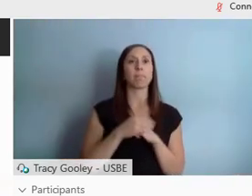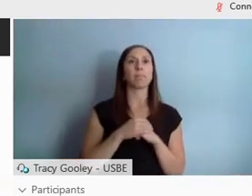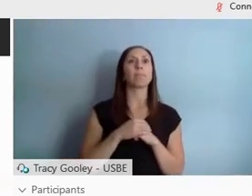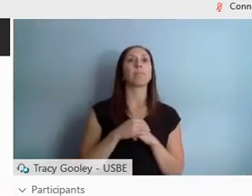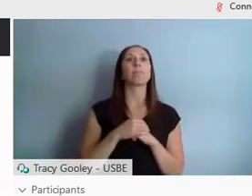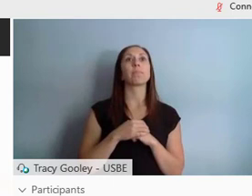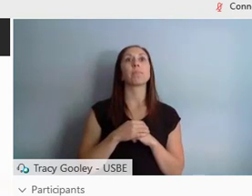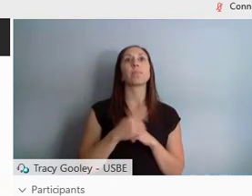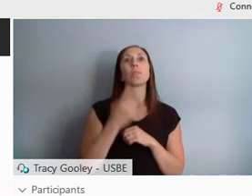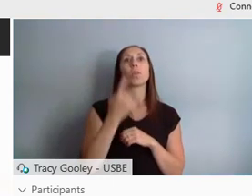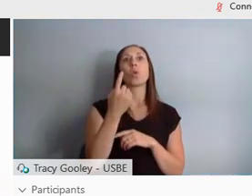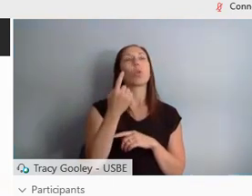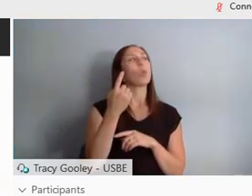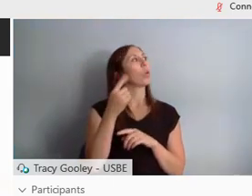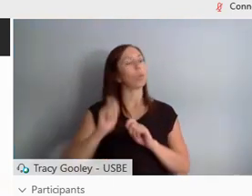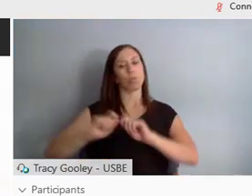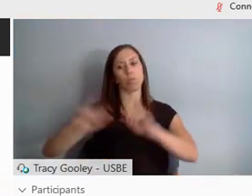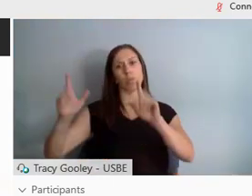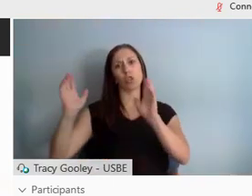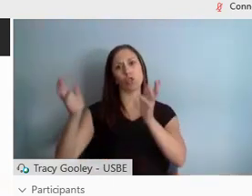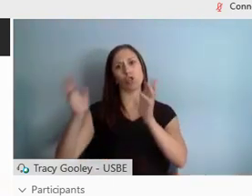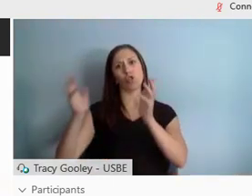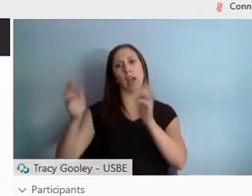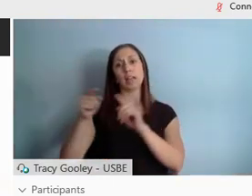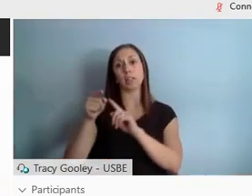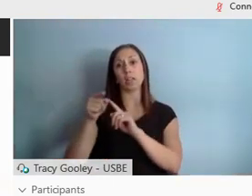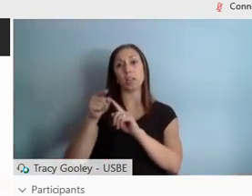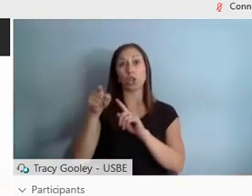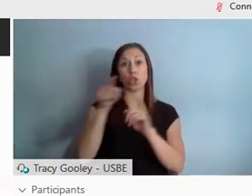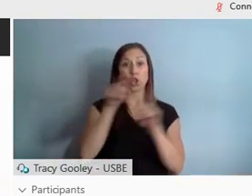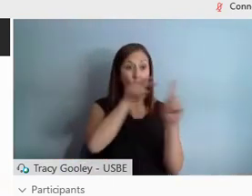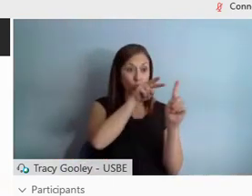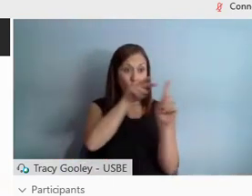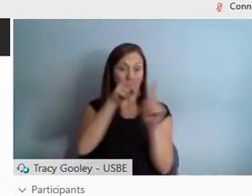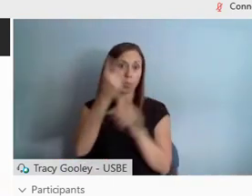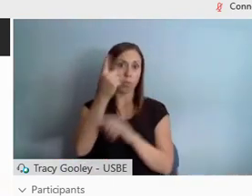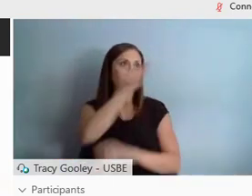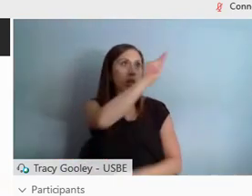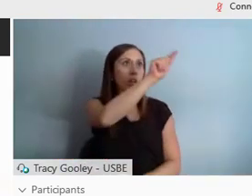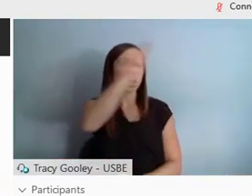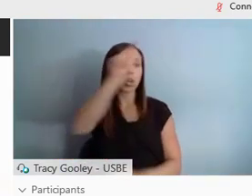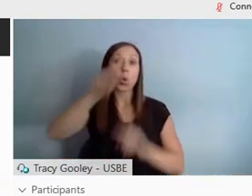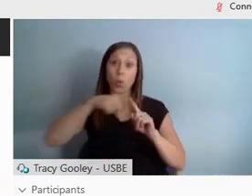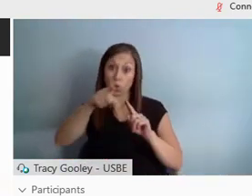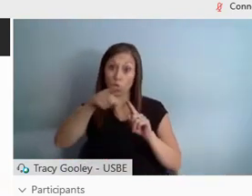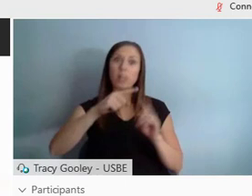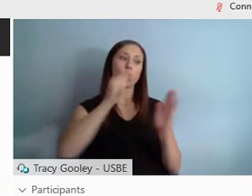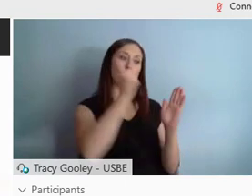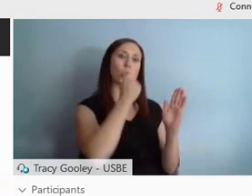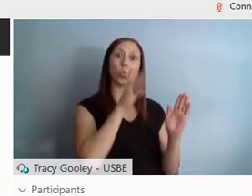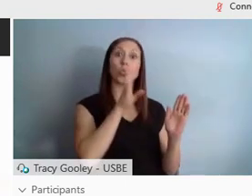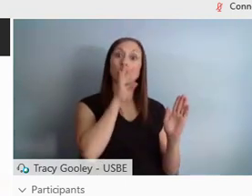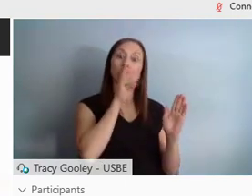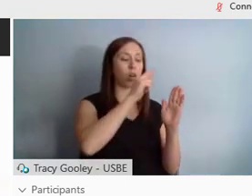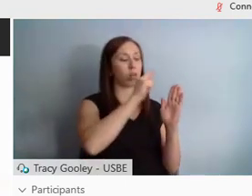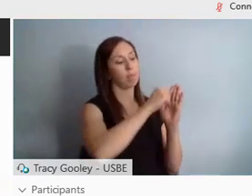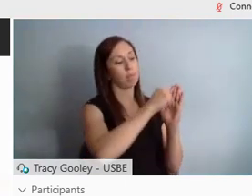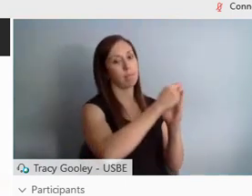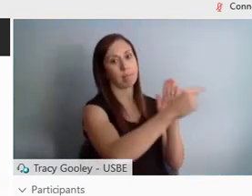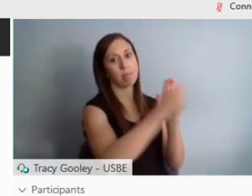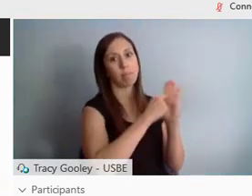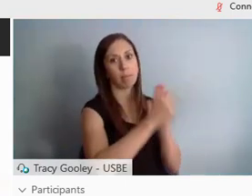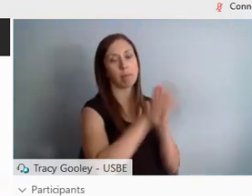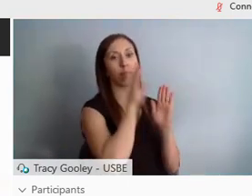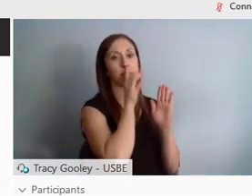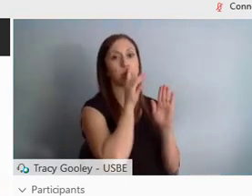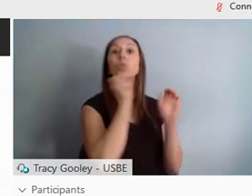There is a question in the chat box that says, do you track with the finger when you read? And you can absolutely point and